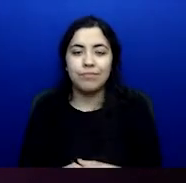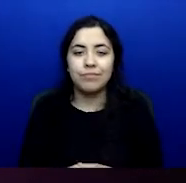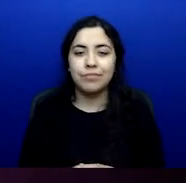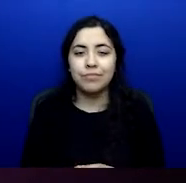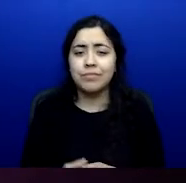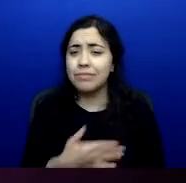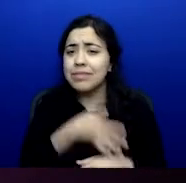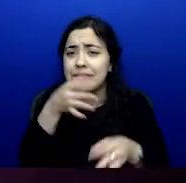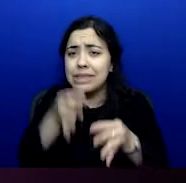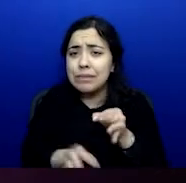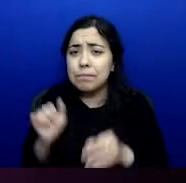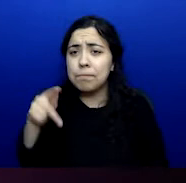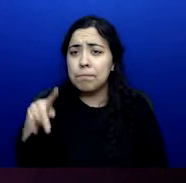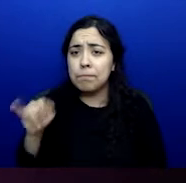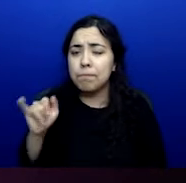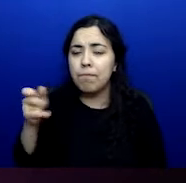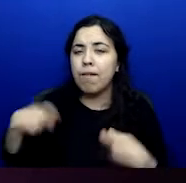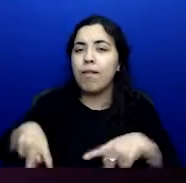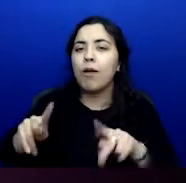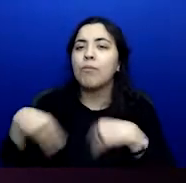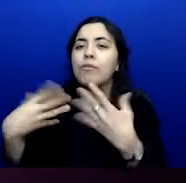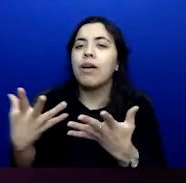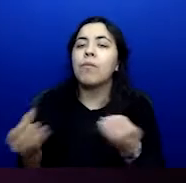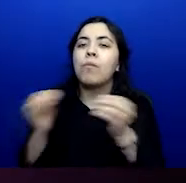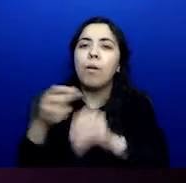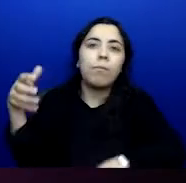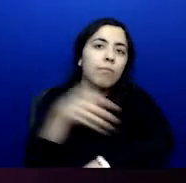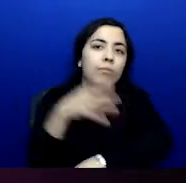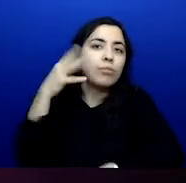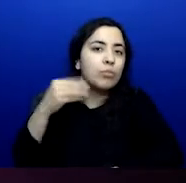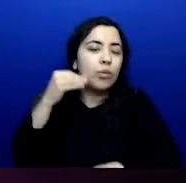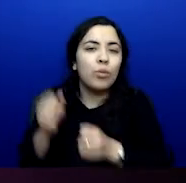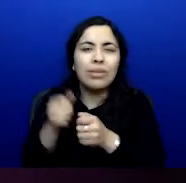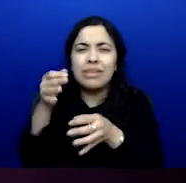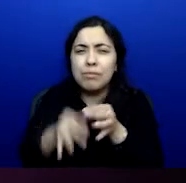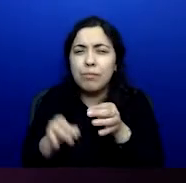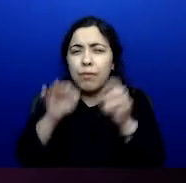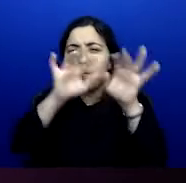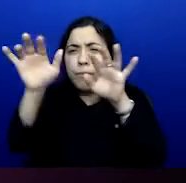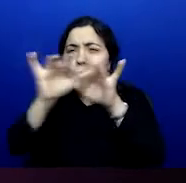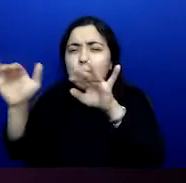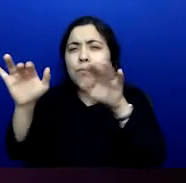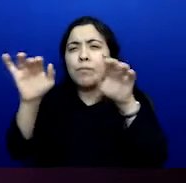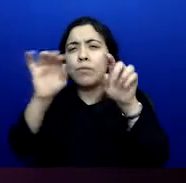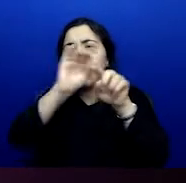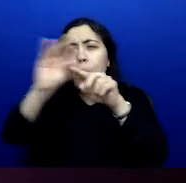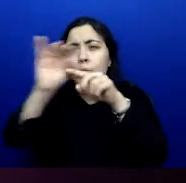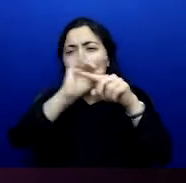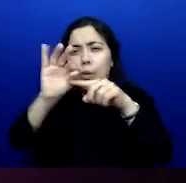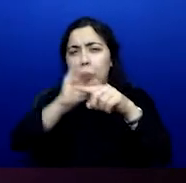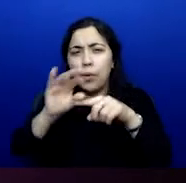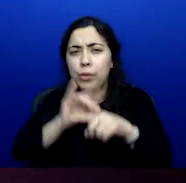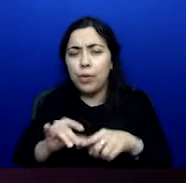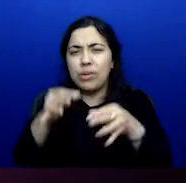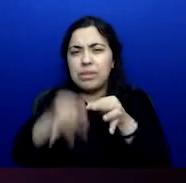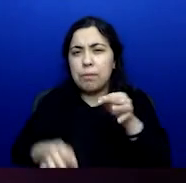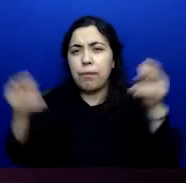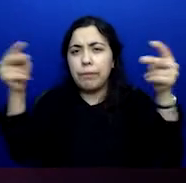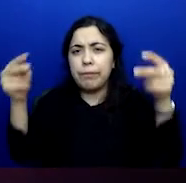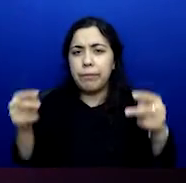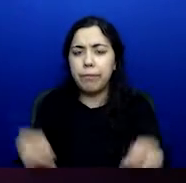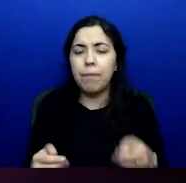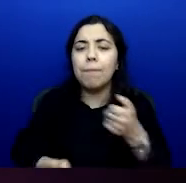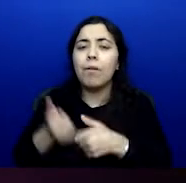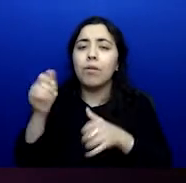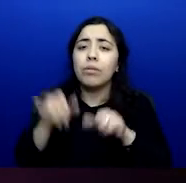These very simple APIs allow you to build powerful experiences with just a few lines of code. The most common use cases are letting